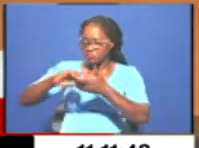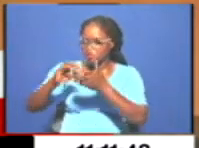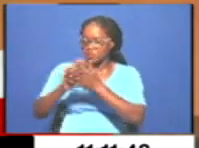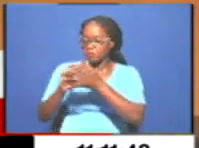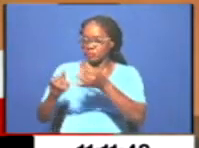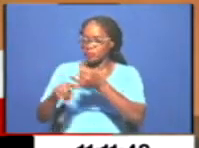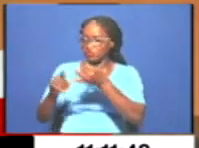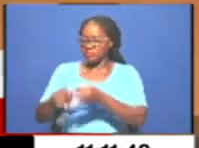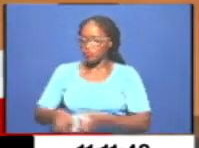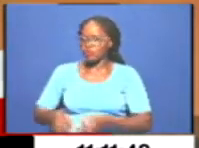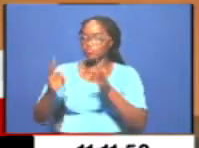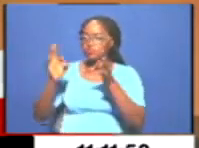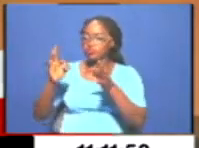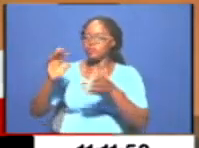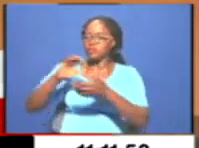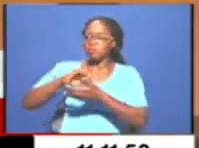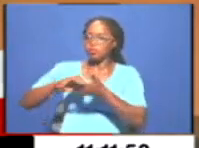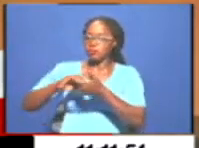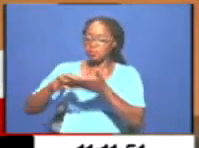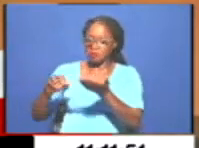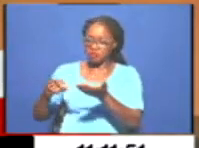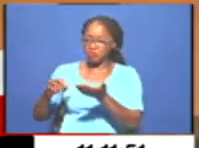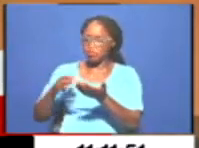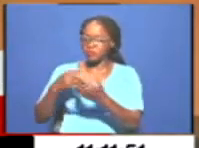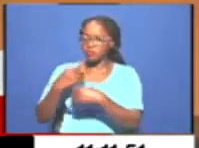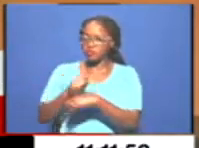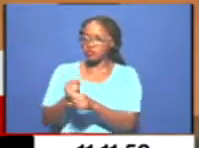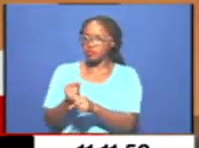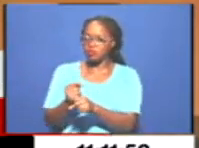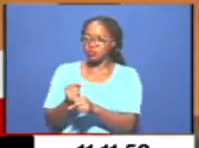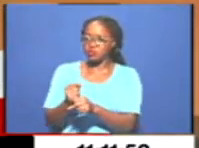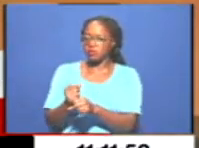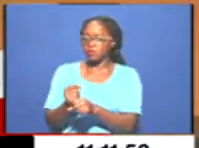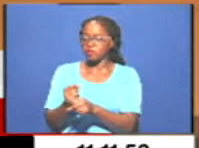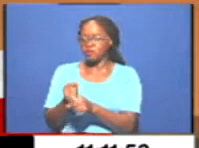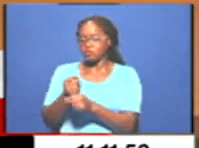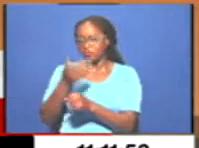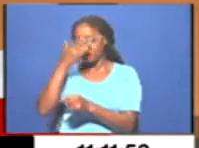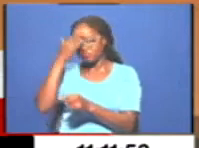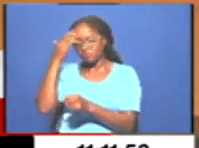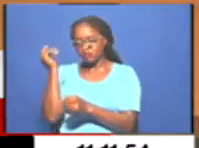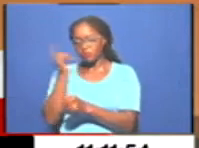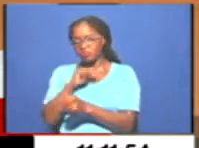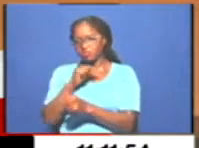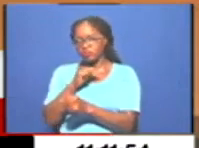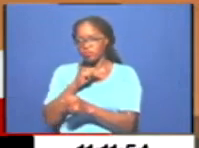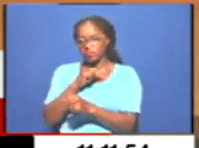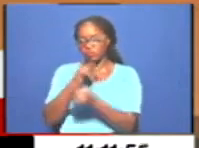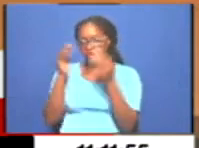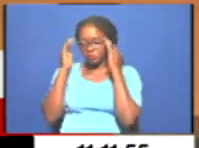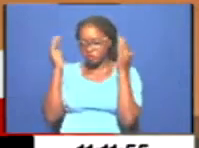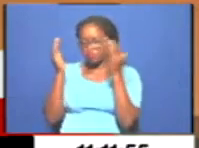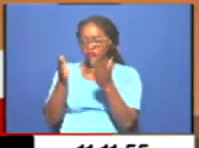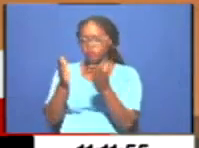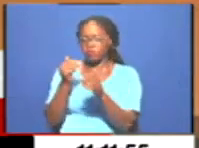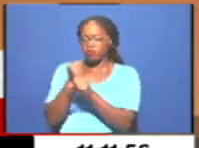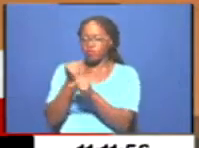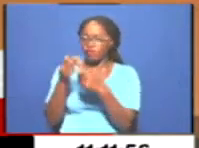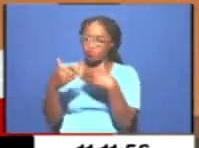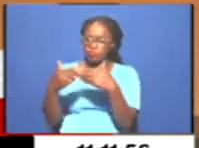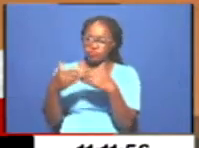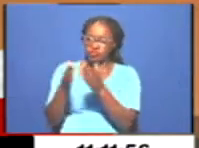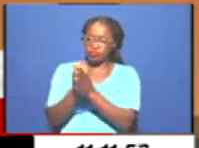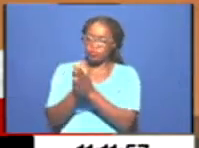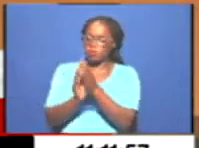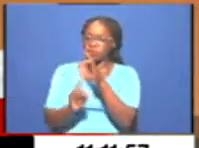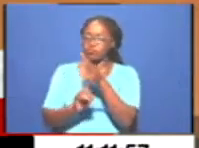officials of the federation. We want to make that a thing of the past. We've committed to work very closely with the Ministry of Sports